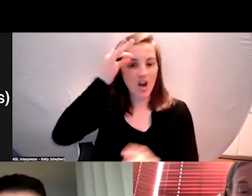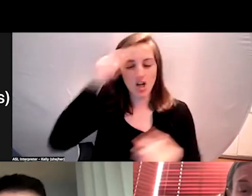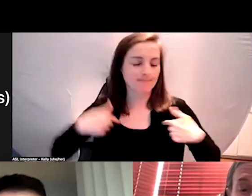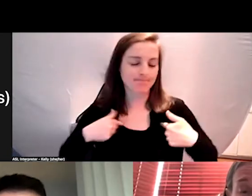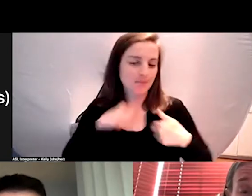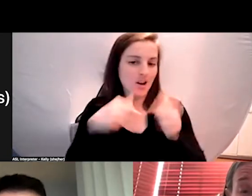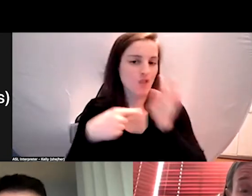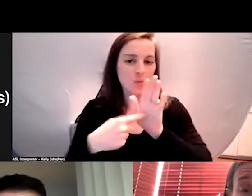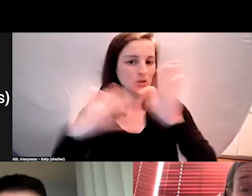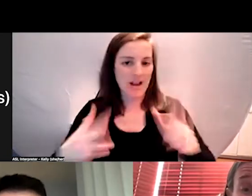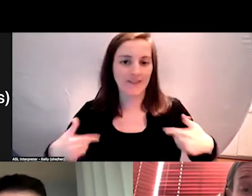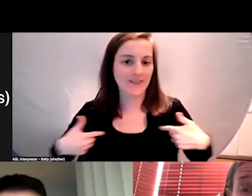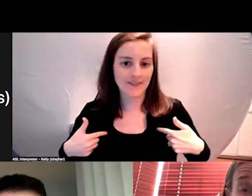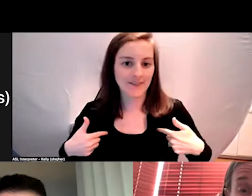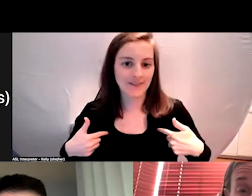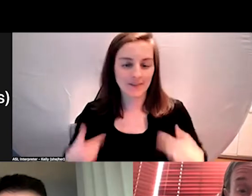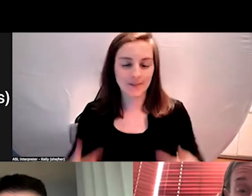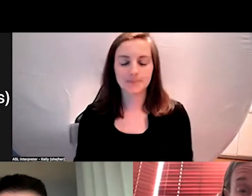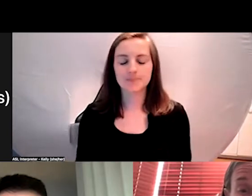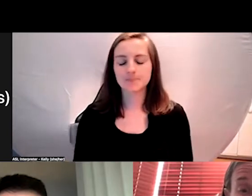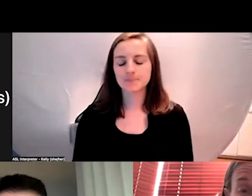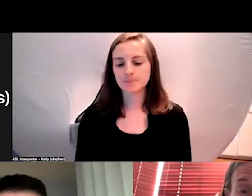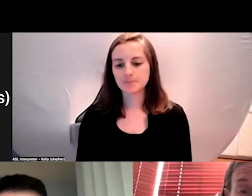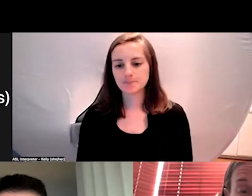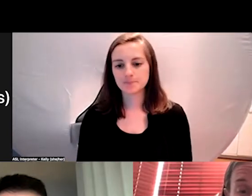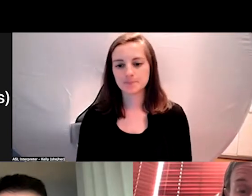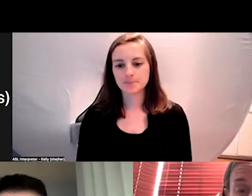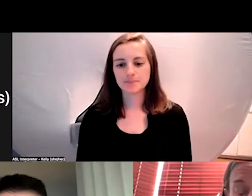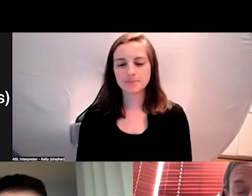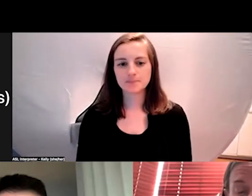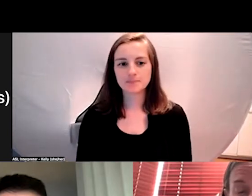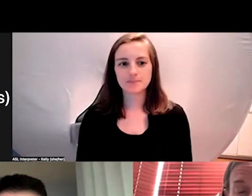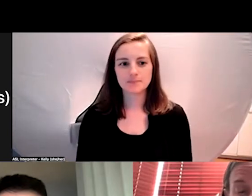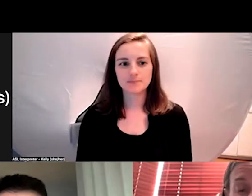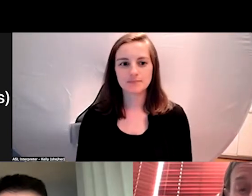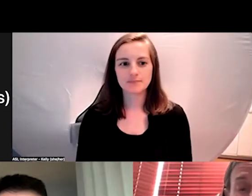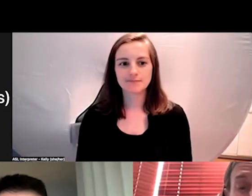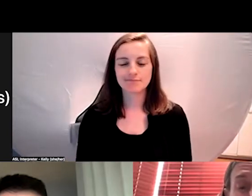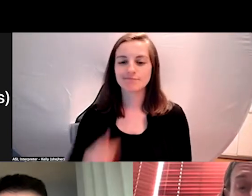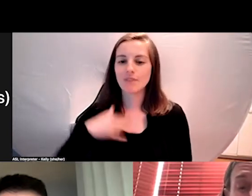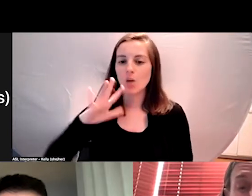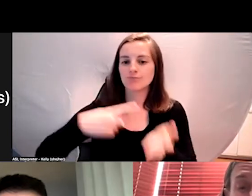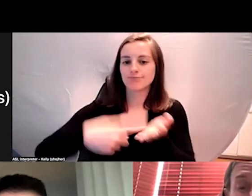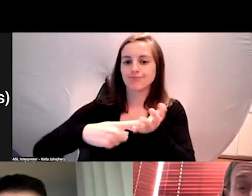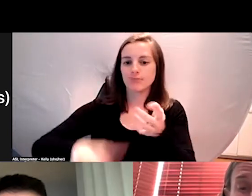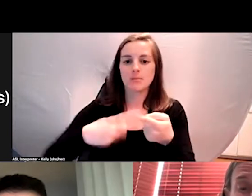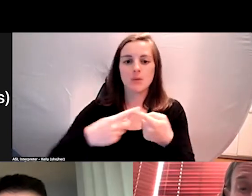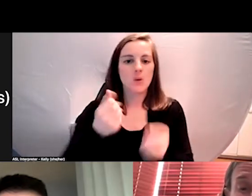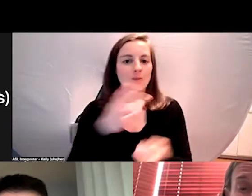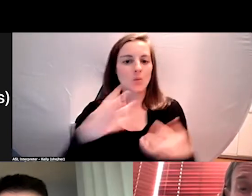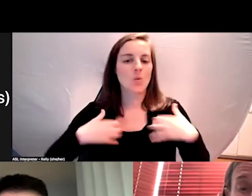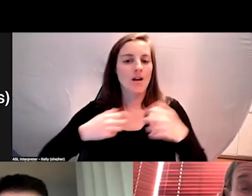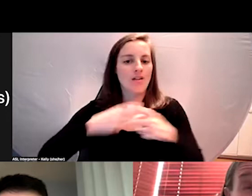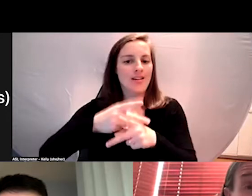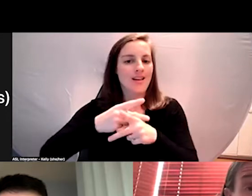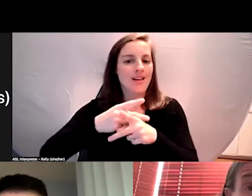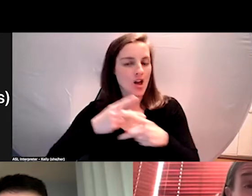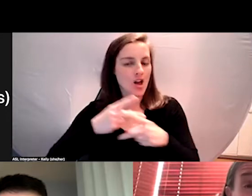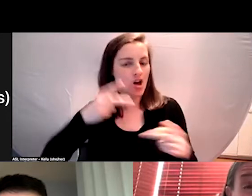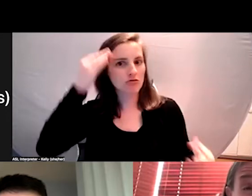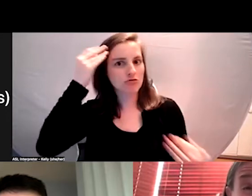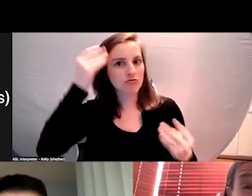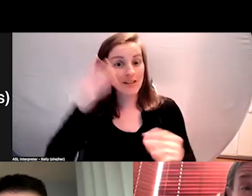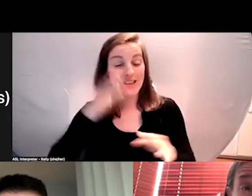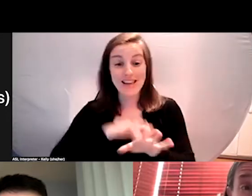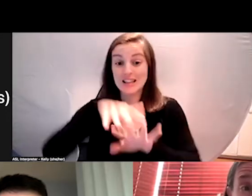So I'm going to review a few key healthcare considerations, primarily focusing on Indigenous persons who are eligible